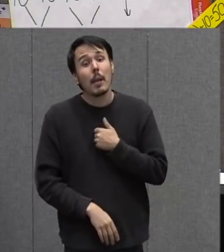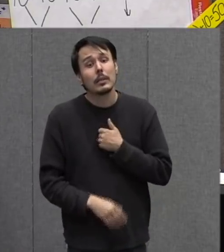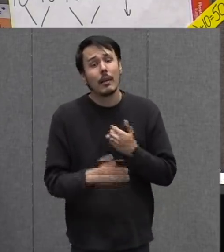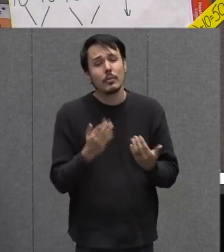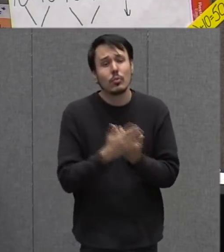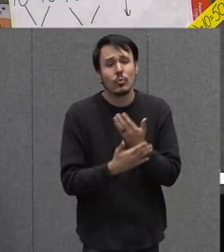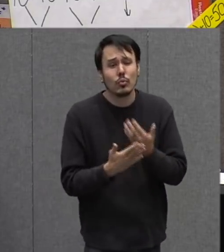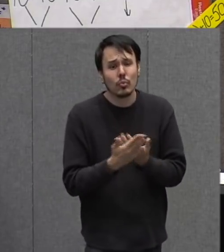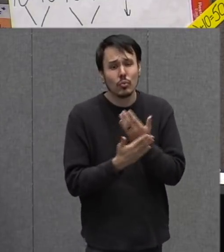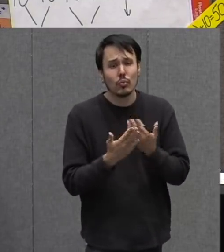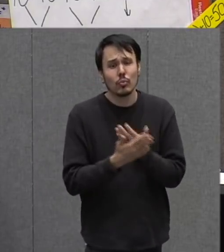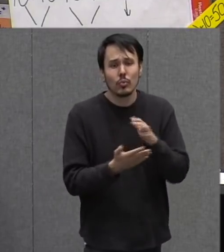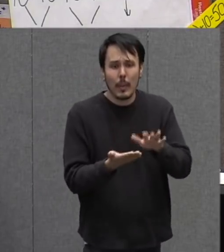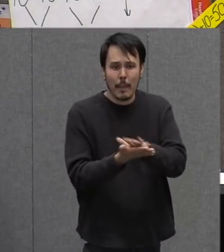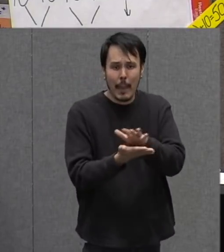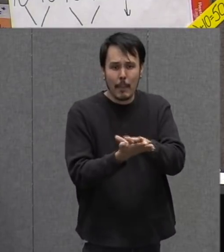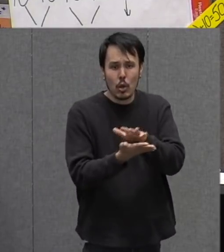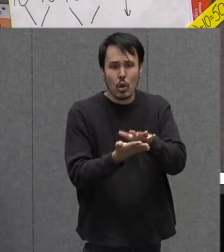of paper,